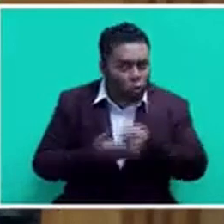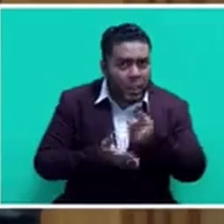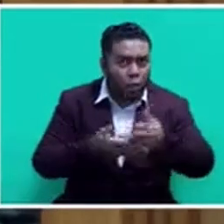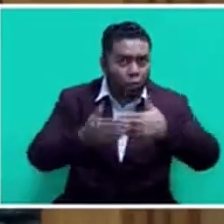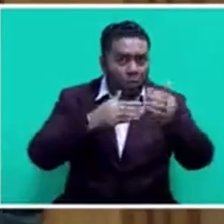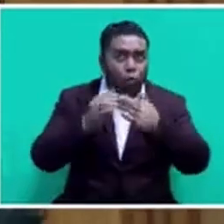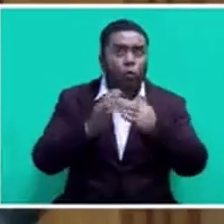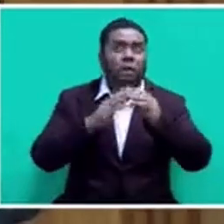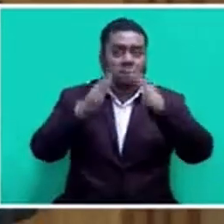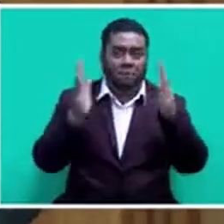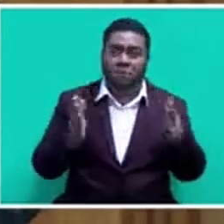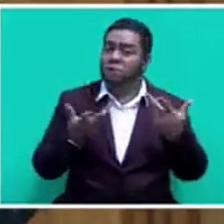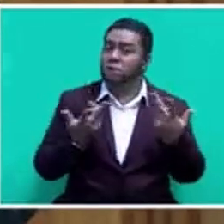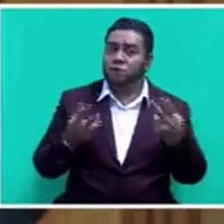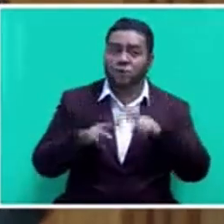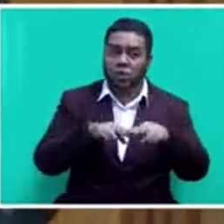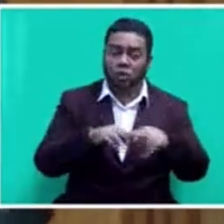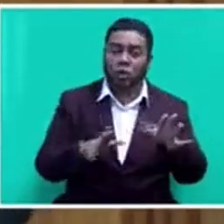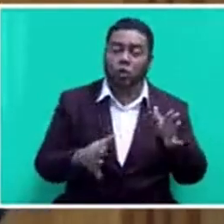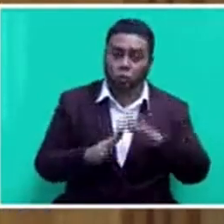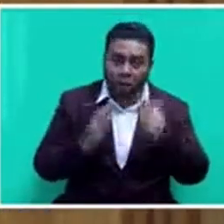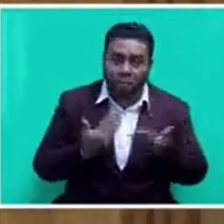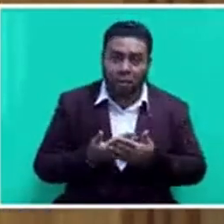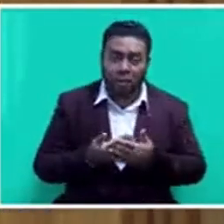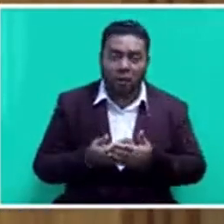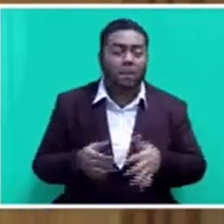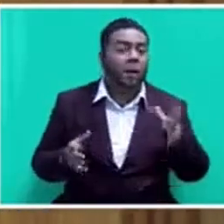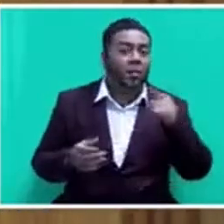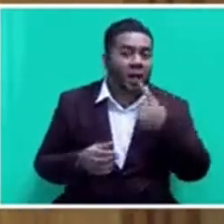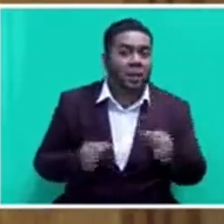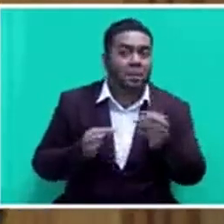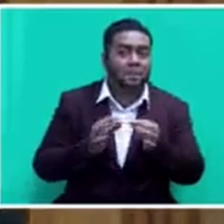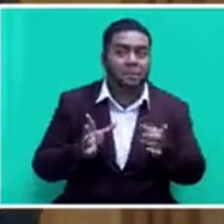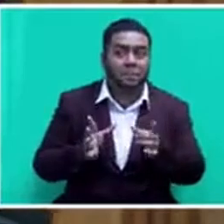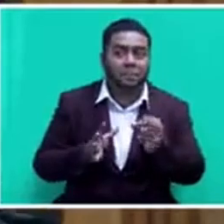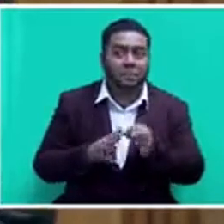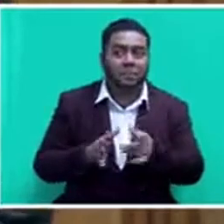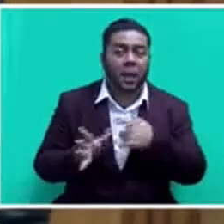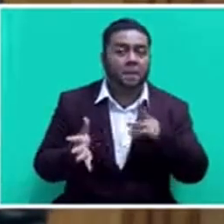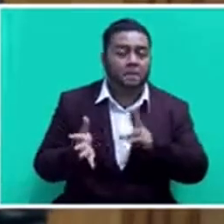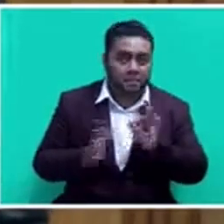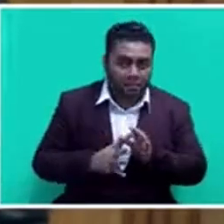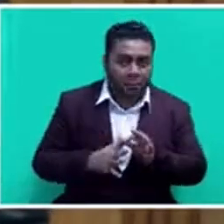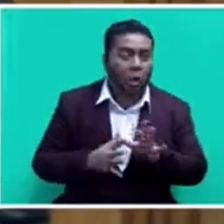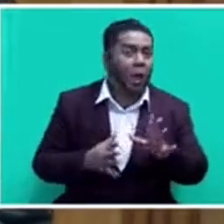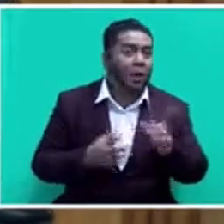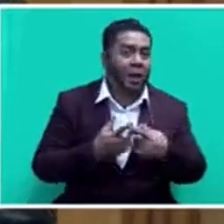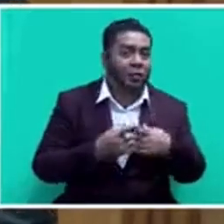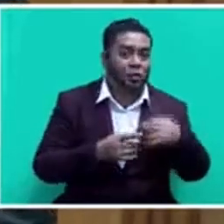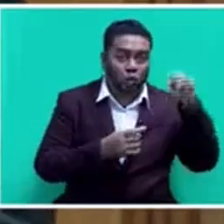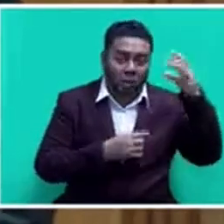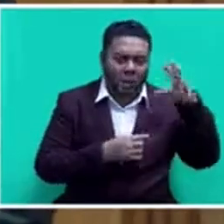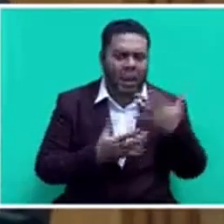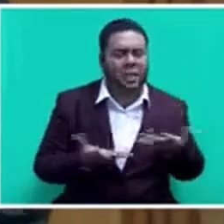together? Or is it a way, Honorable Prasad, telling PEP and Sodelpa MPs, let's drown Fiji together?